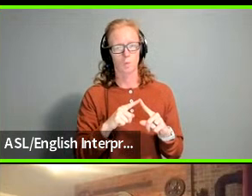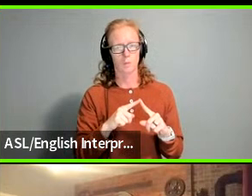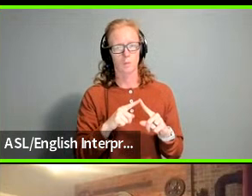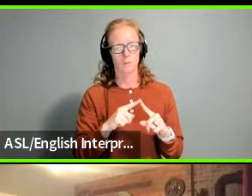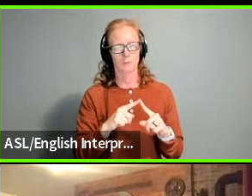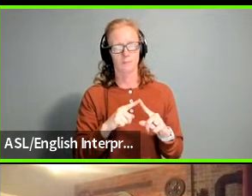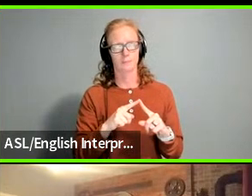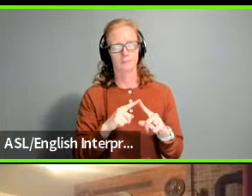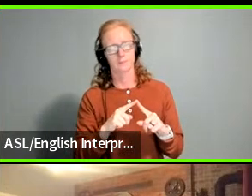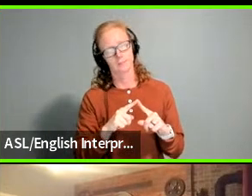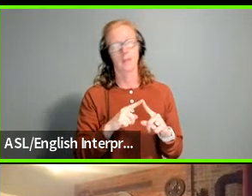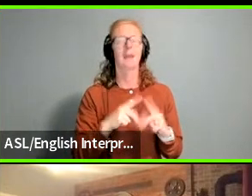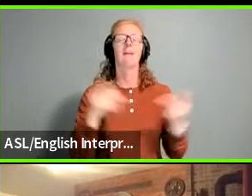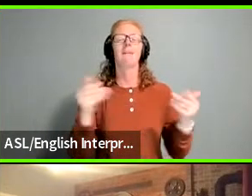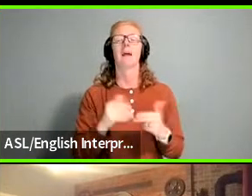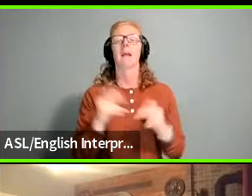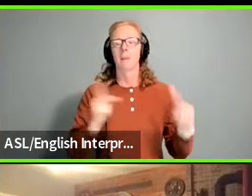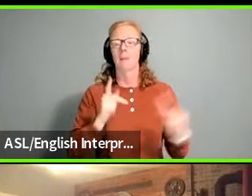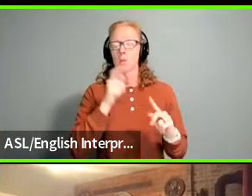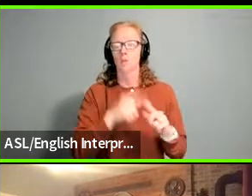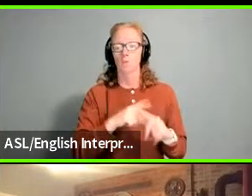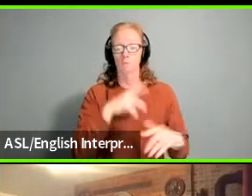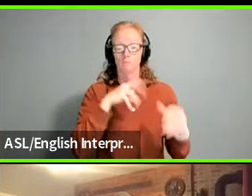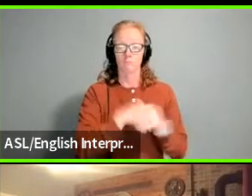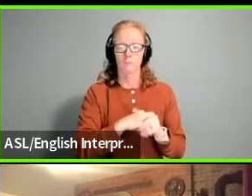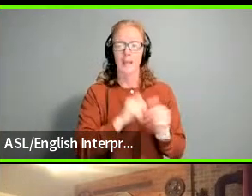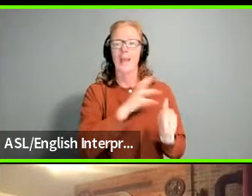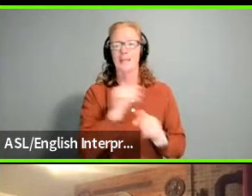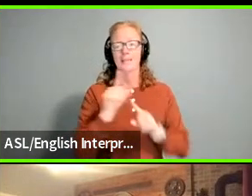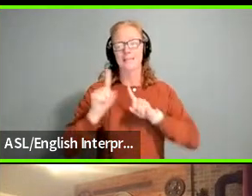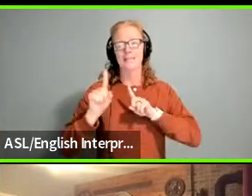inviting stakeholders to participate and attend.